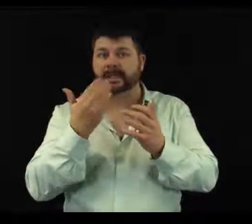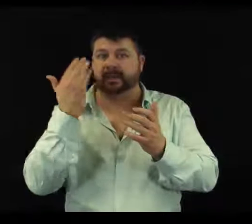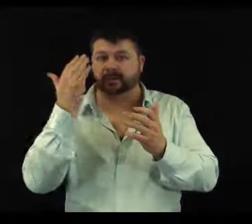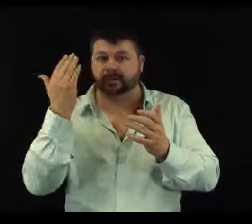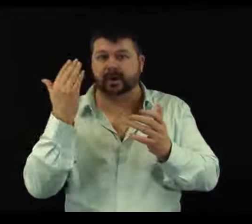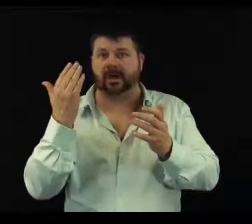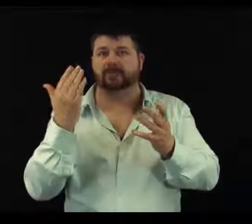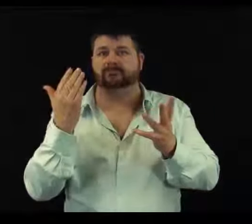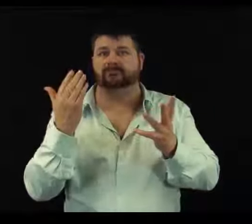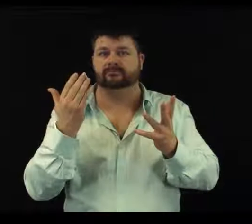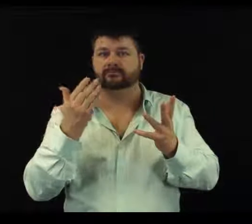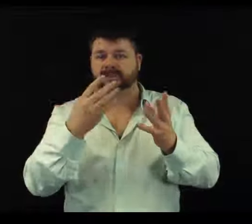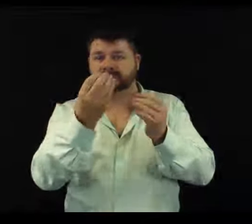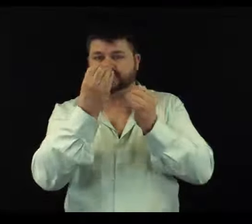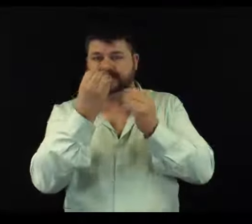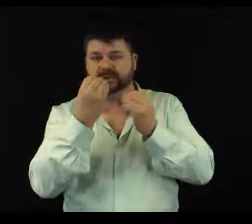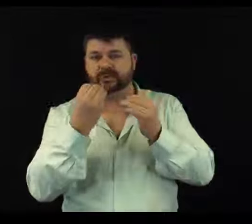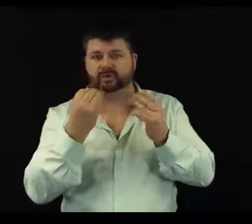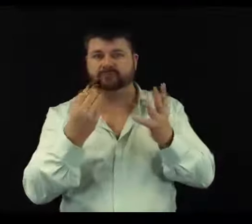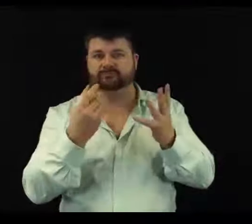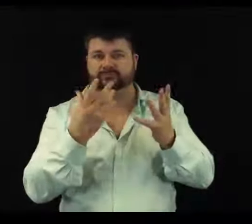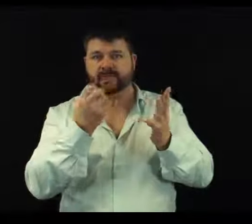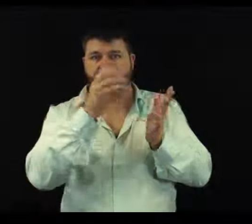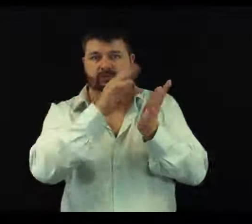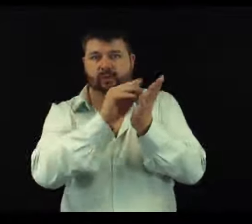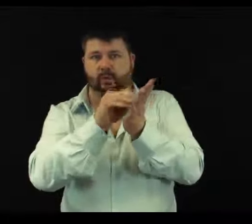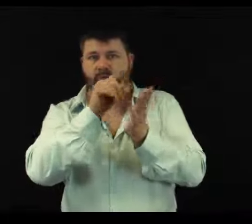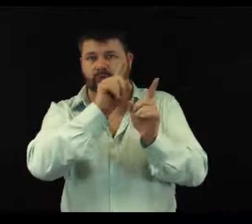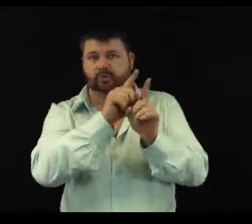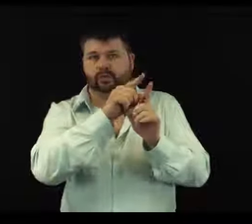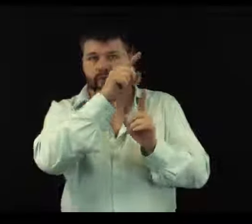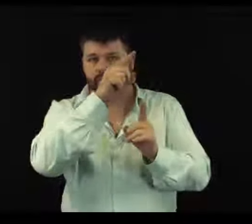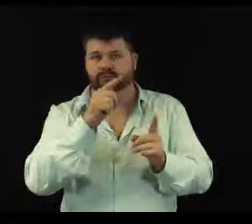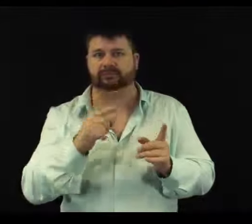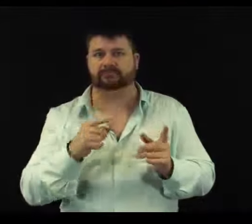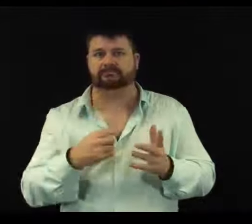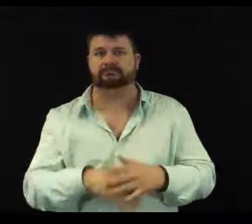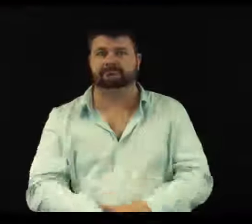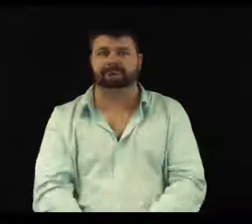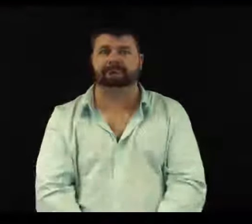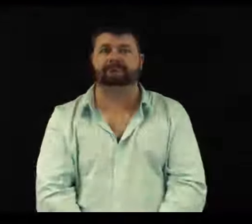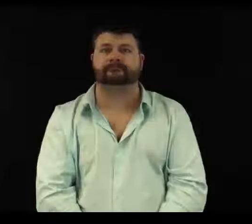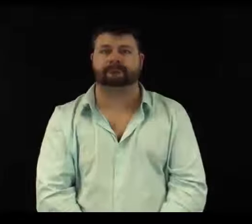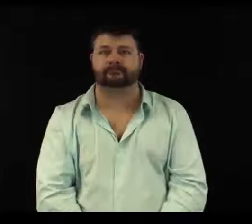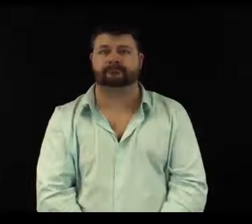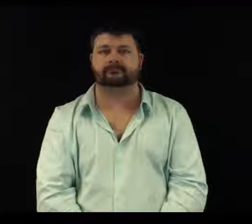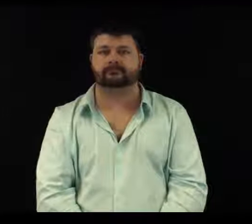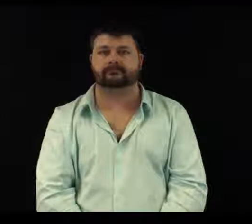book, it's not too expensive per hour. I'll leave you to explore those sections on your own.